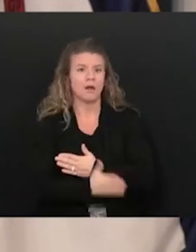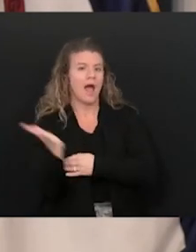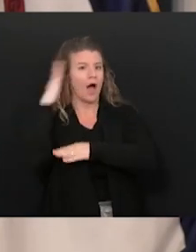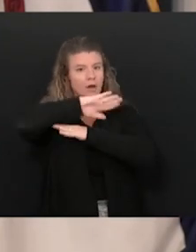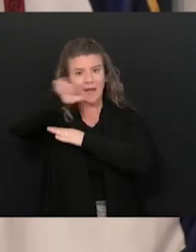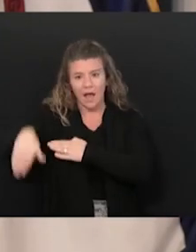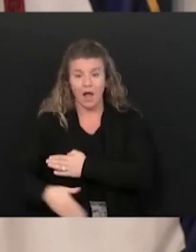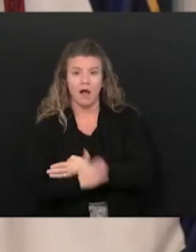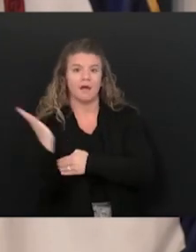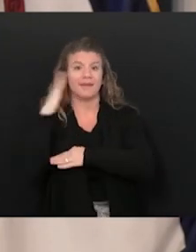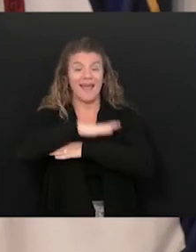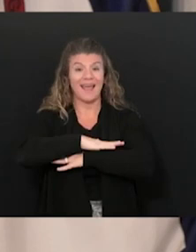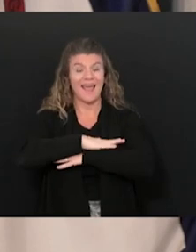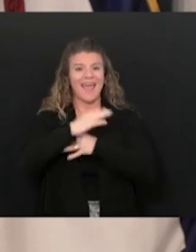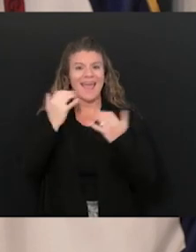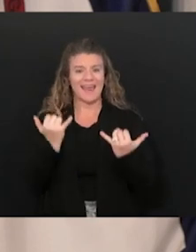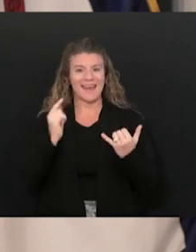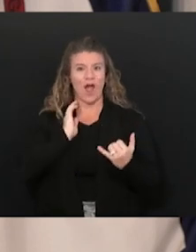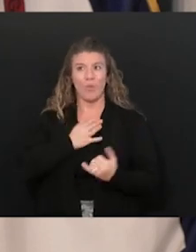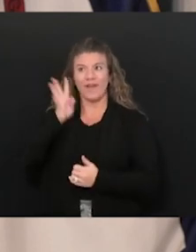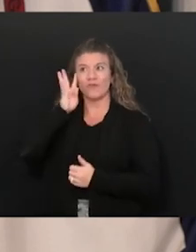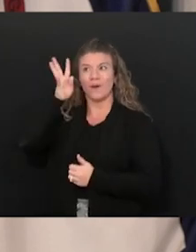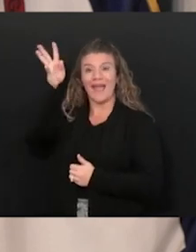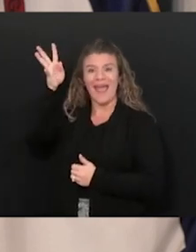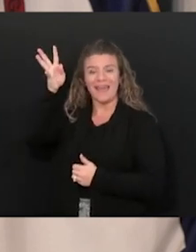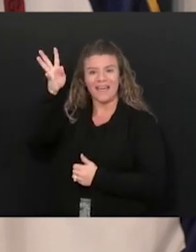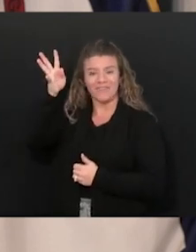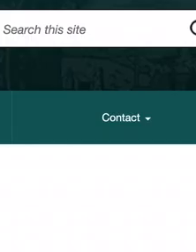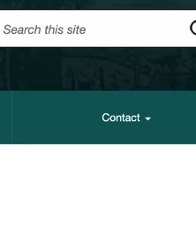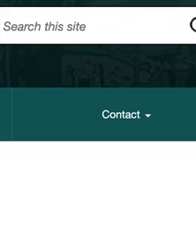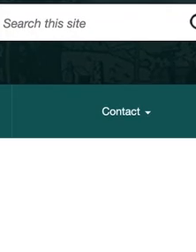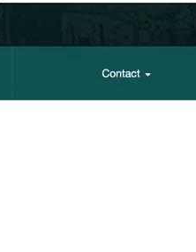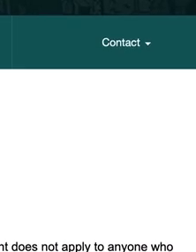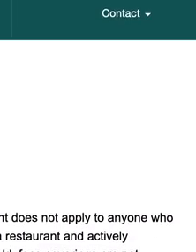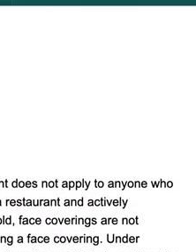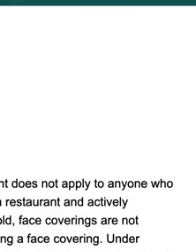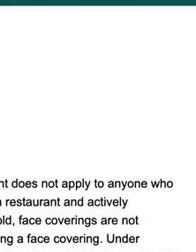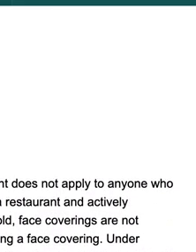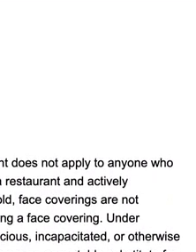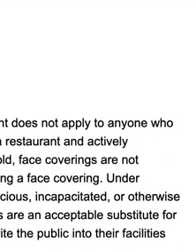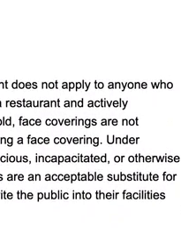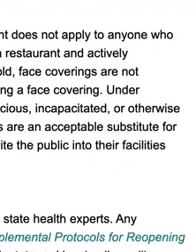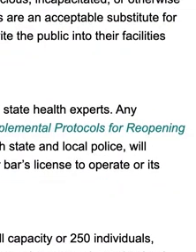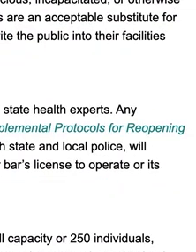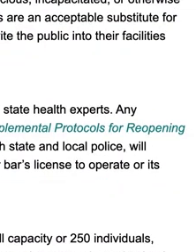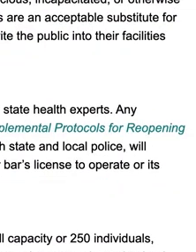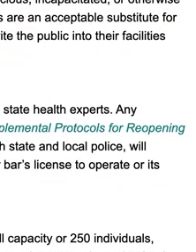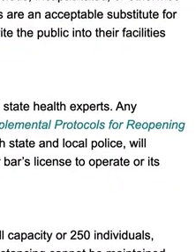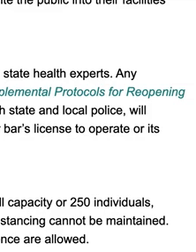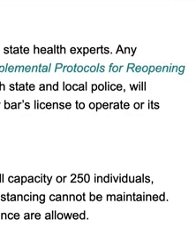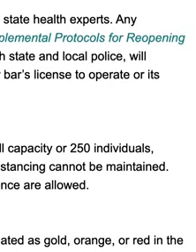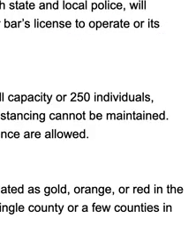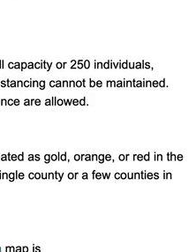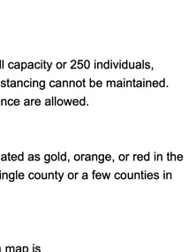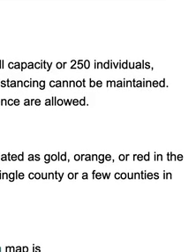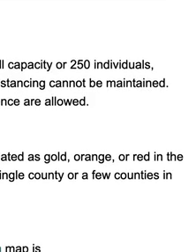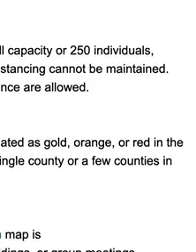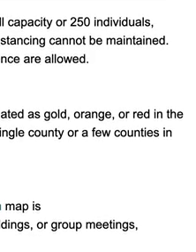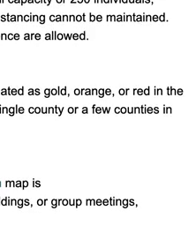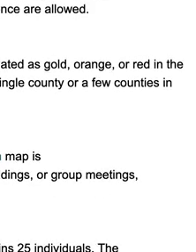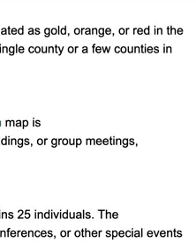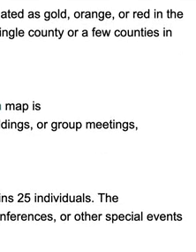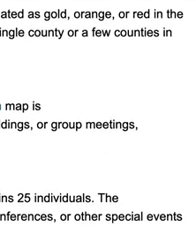will move us forward with science and math behind it and experts behind it